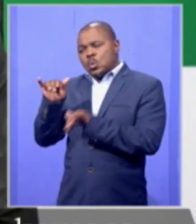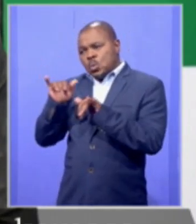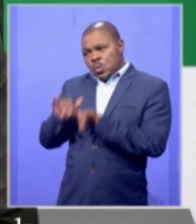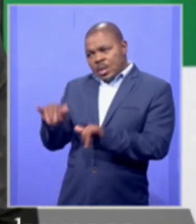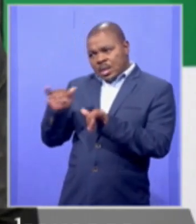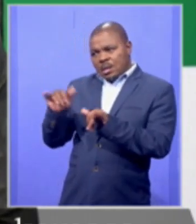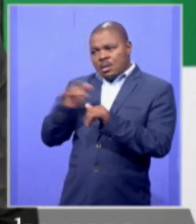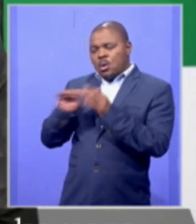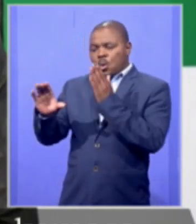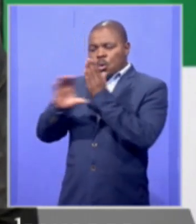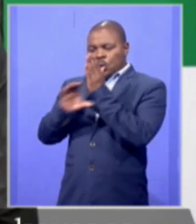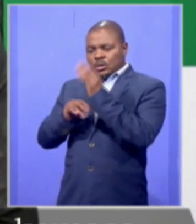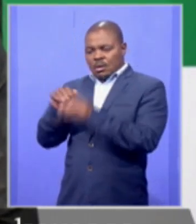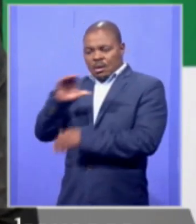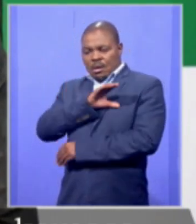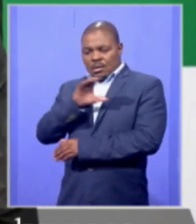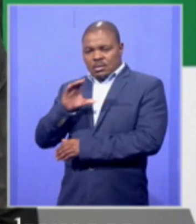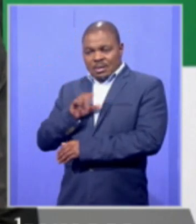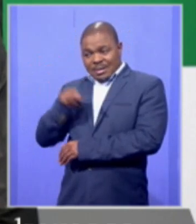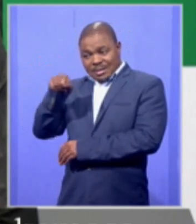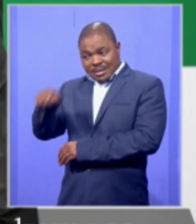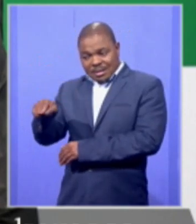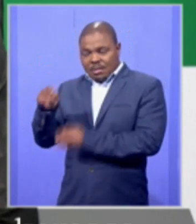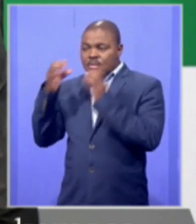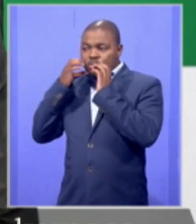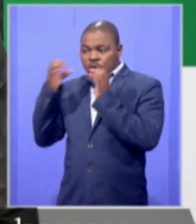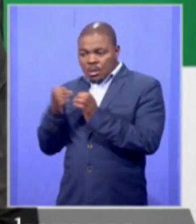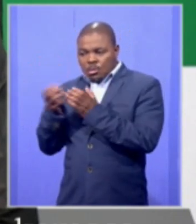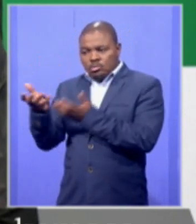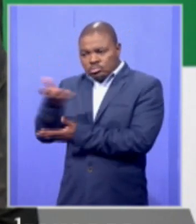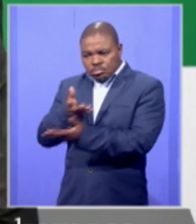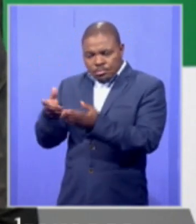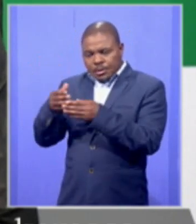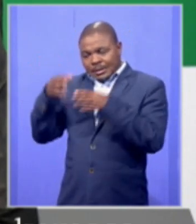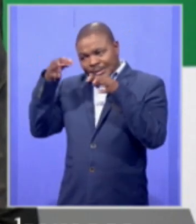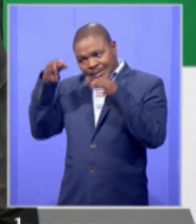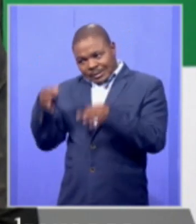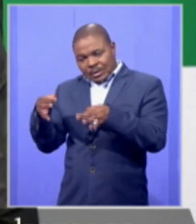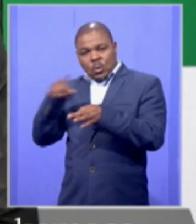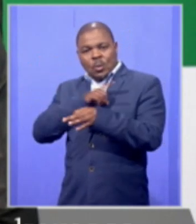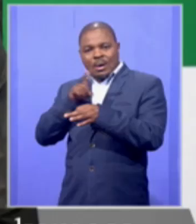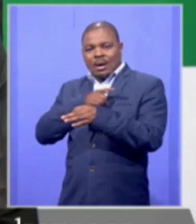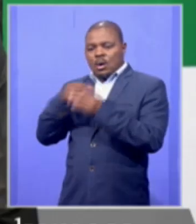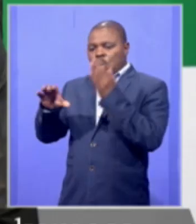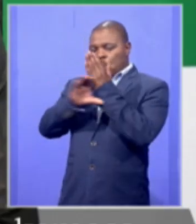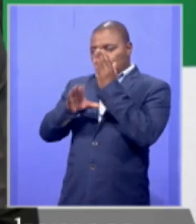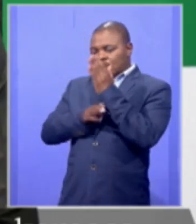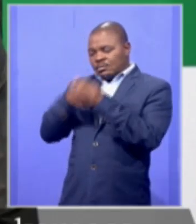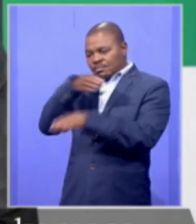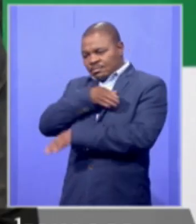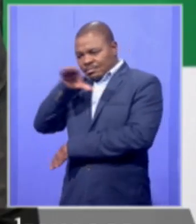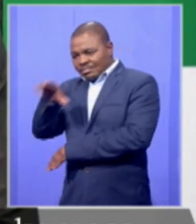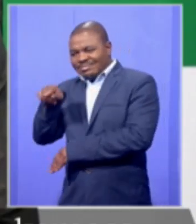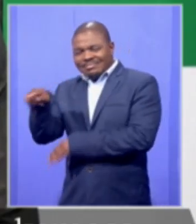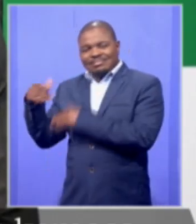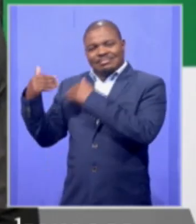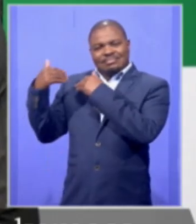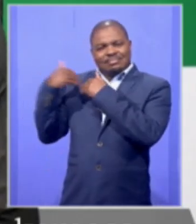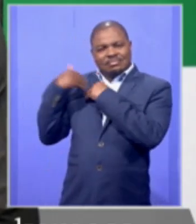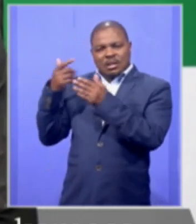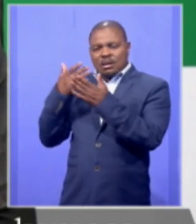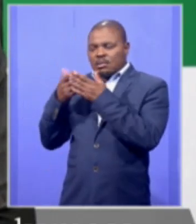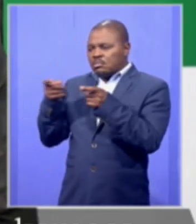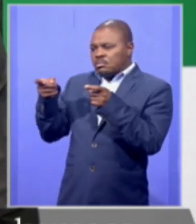of the Constitutional Council of Mozambique, which is an institution empowered by the Constitution of Mozambique to adjudicate